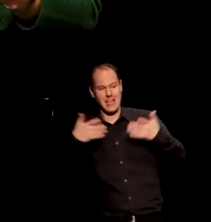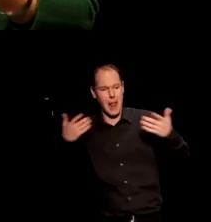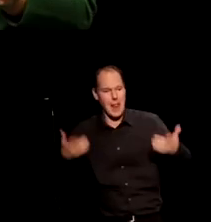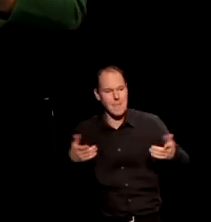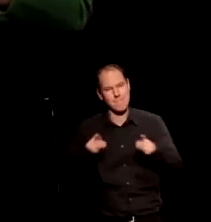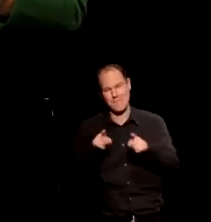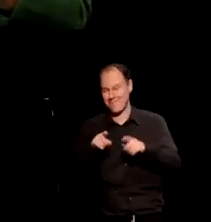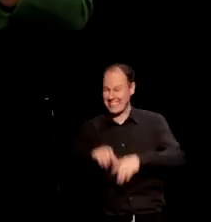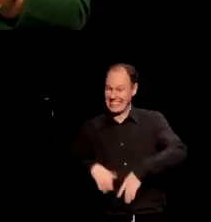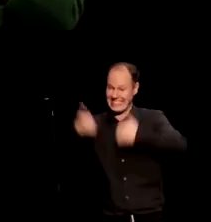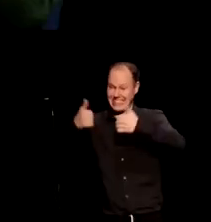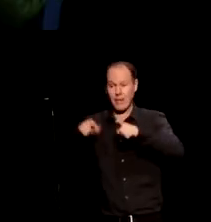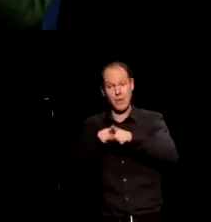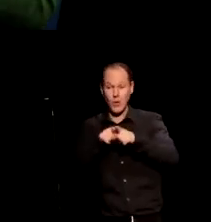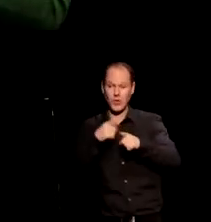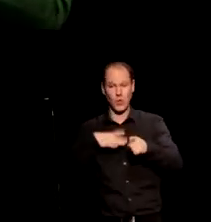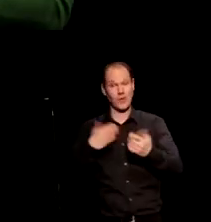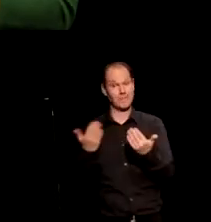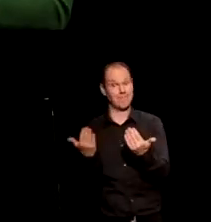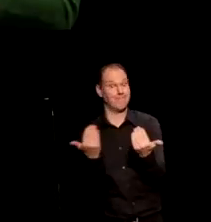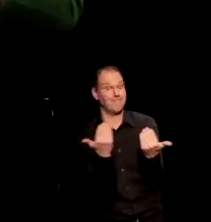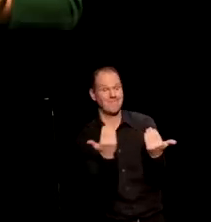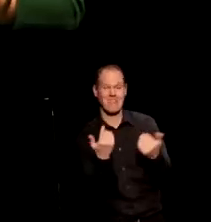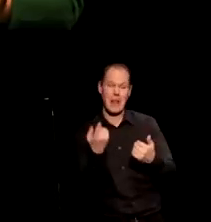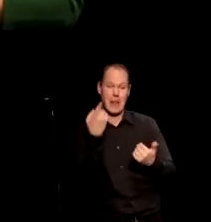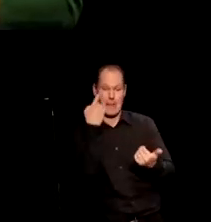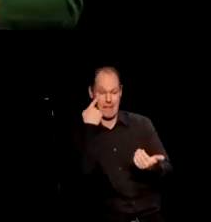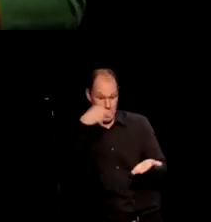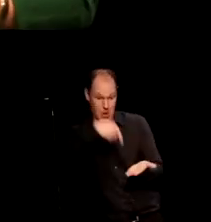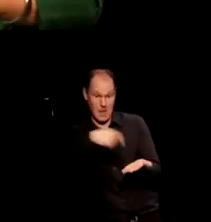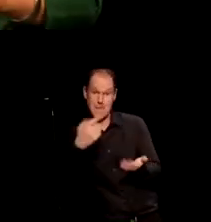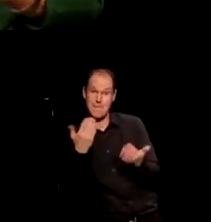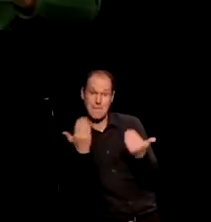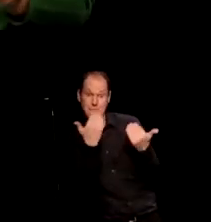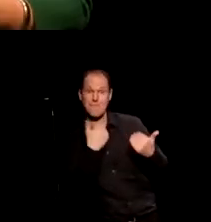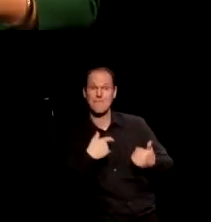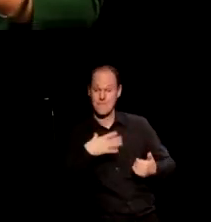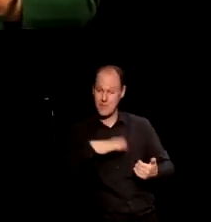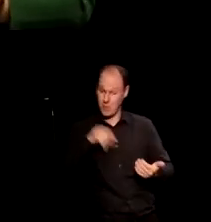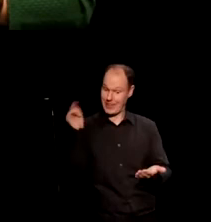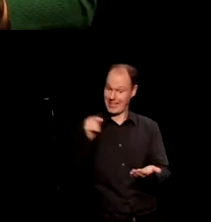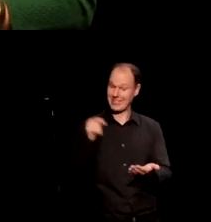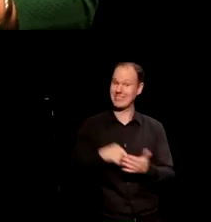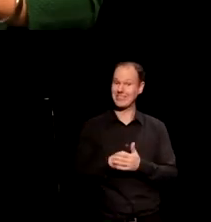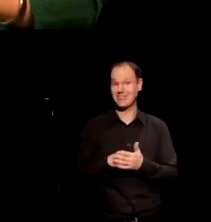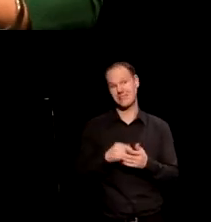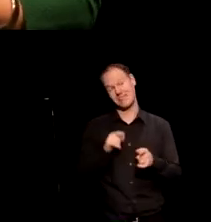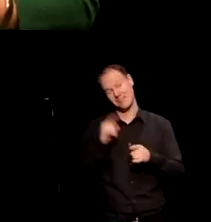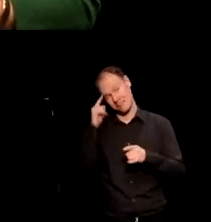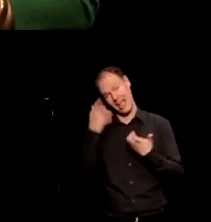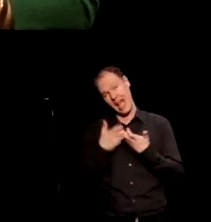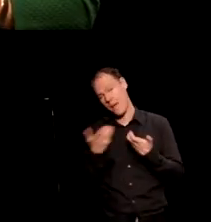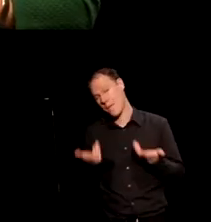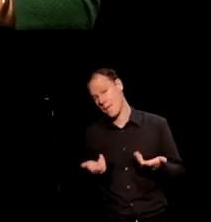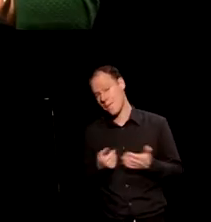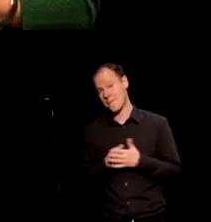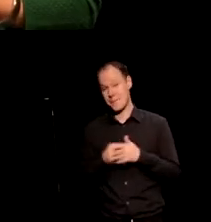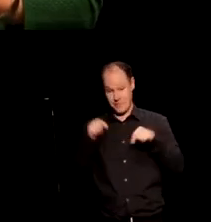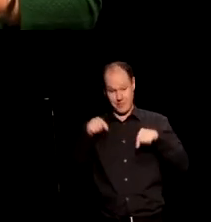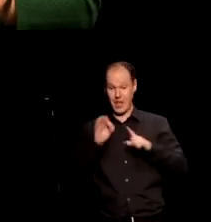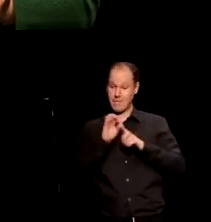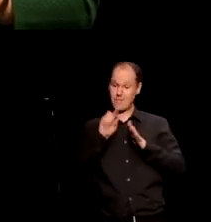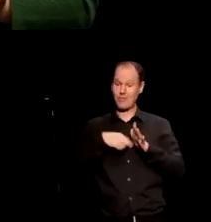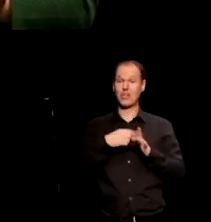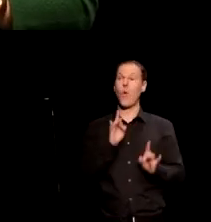want to be able to actually invite people in. Access, physical encounter is also important. So it's finding ways to do that. So this project was really a